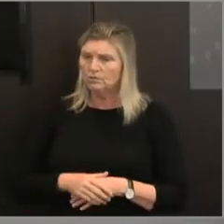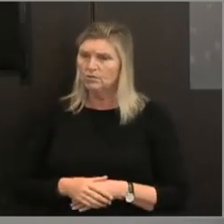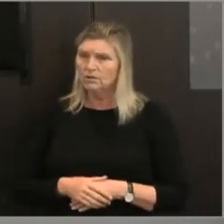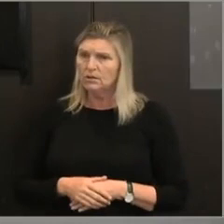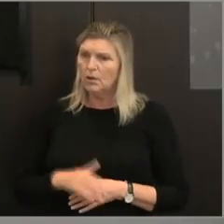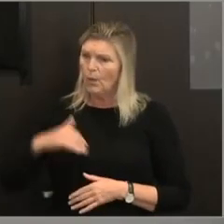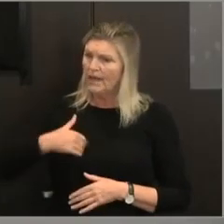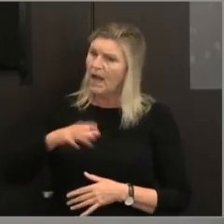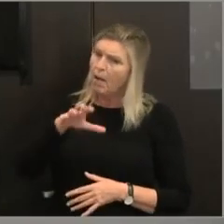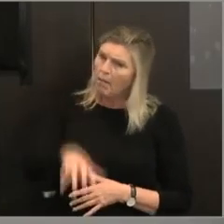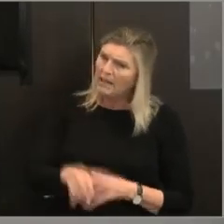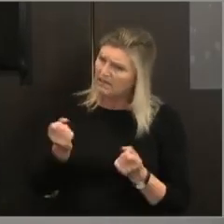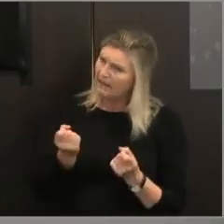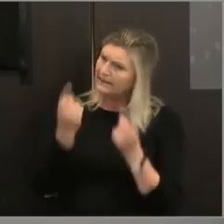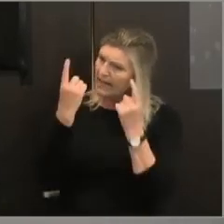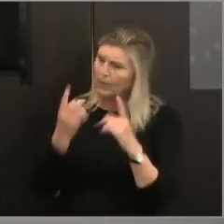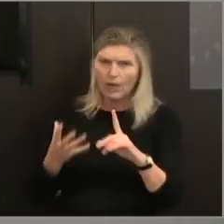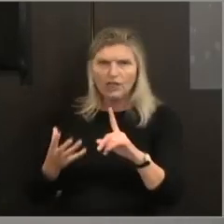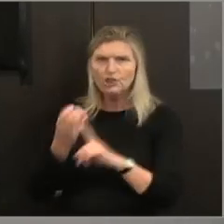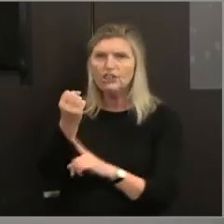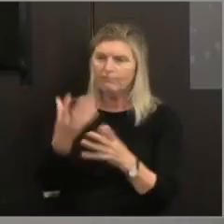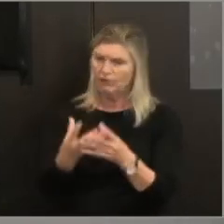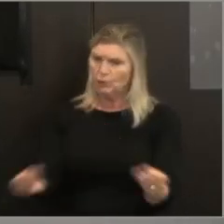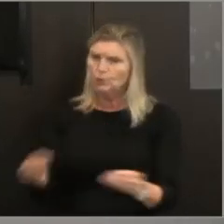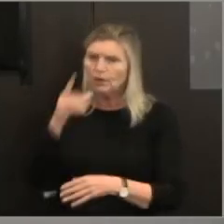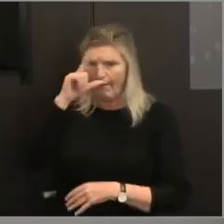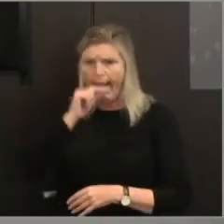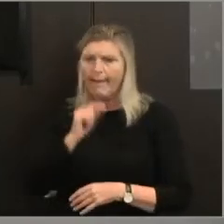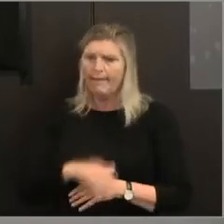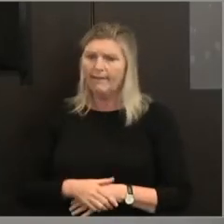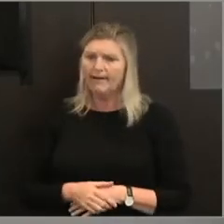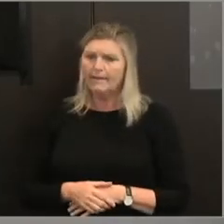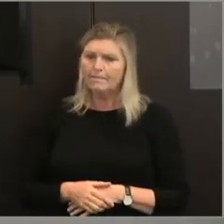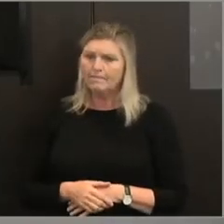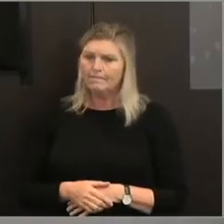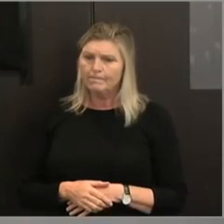understanding and eventual resolution might be achieved.